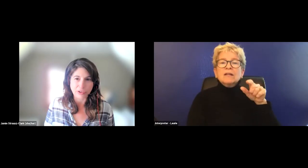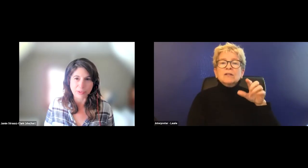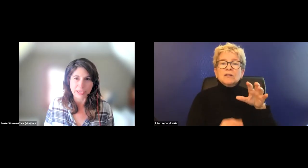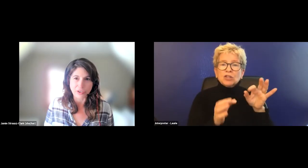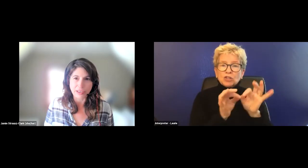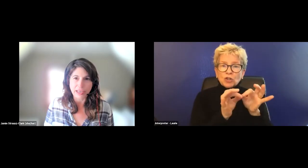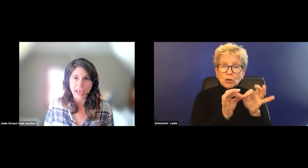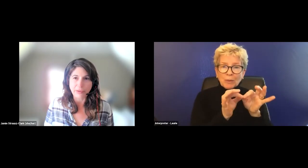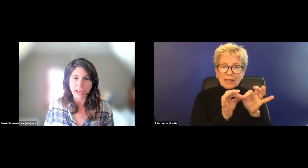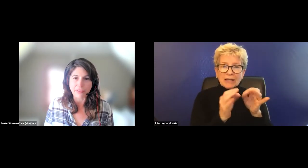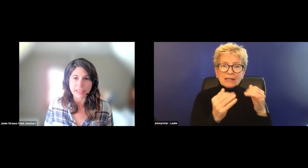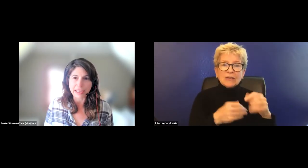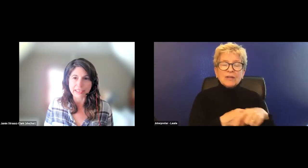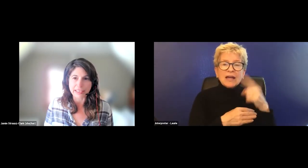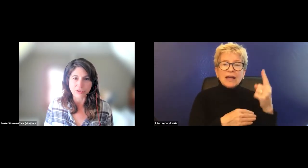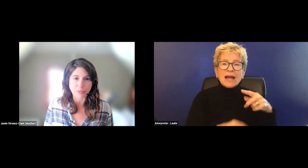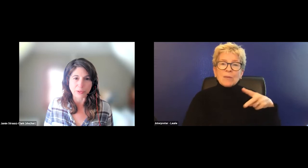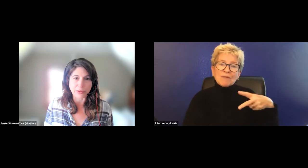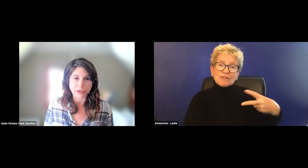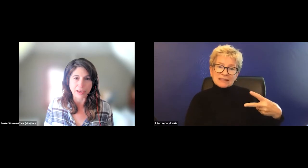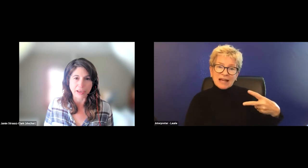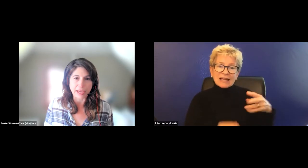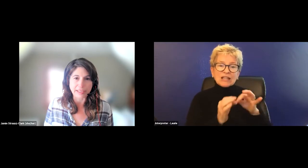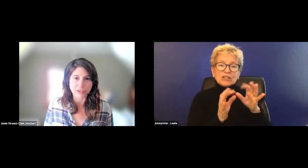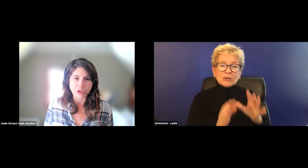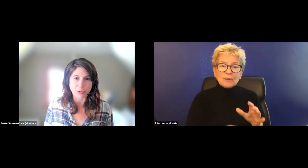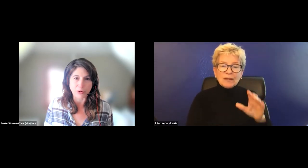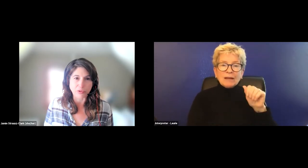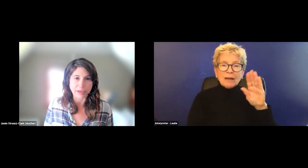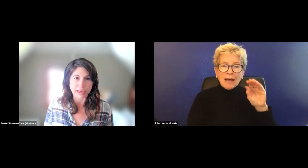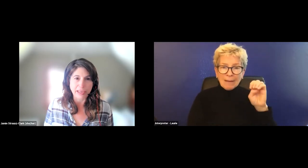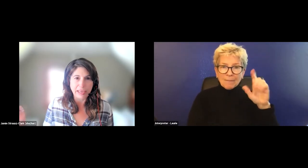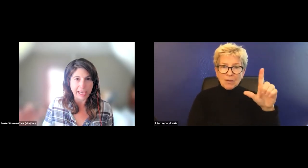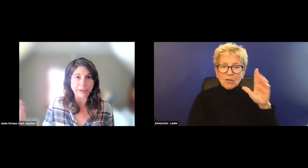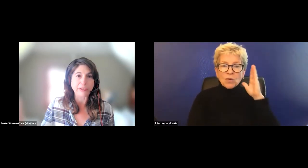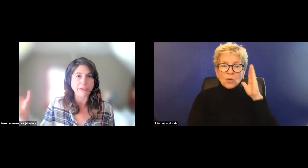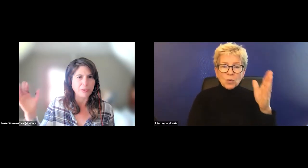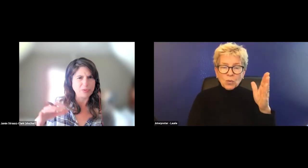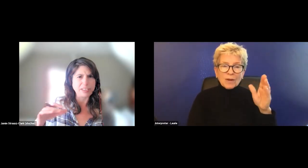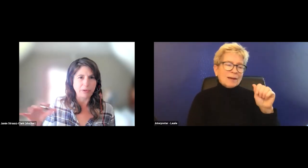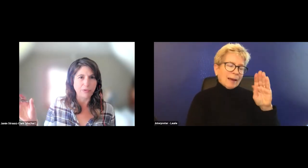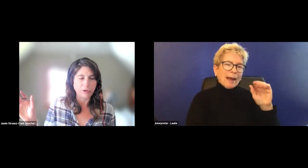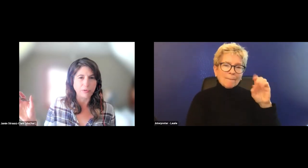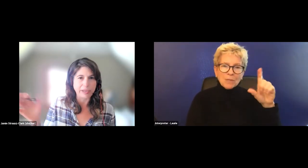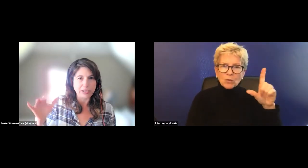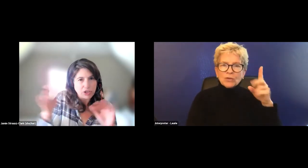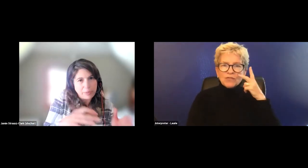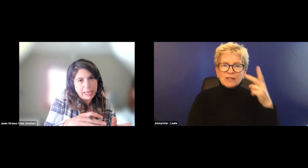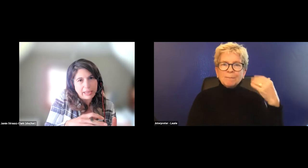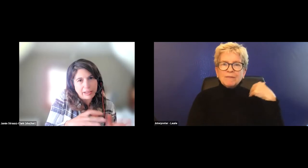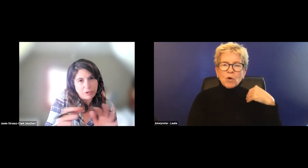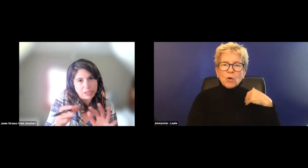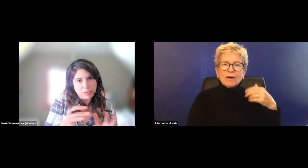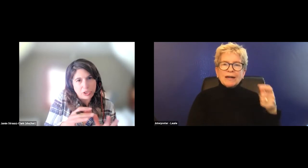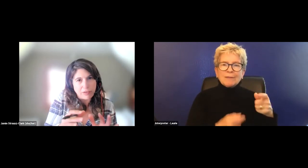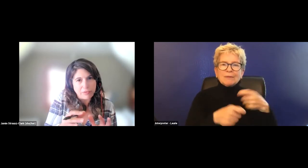ASL interpretation, and we have a second interpreter, ASL interpreter, who will be able, who you've seen before, who will be jumping